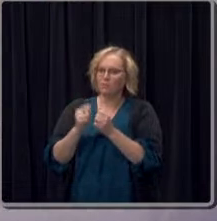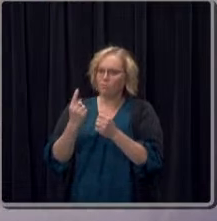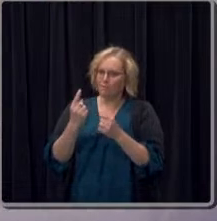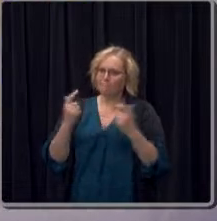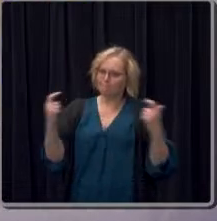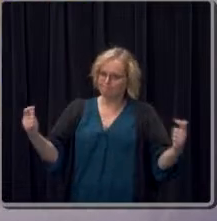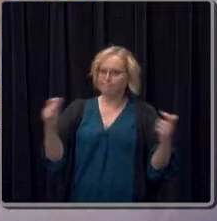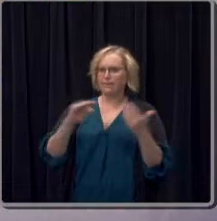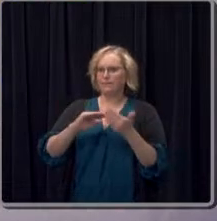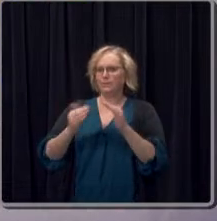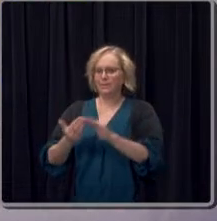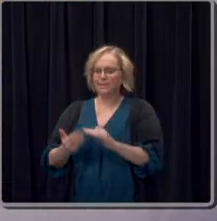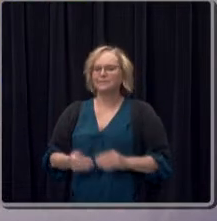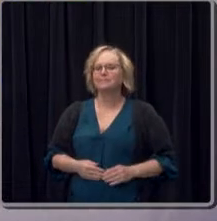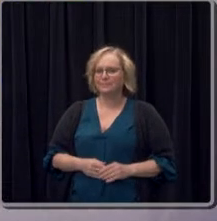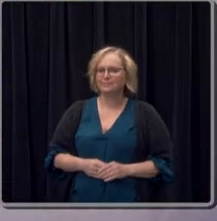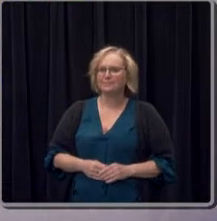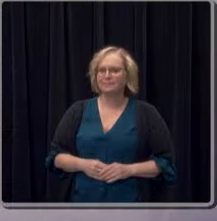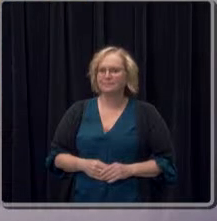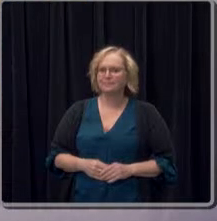community.